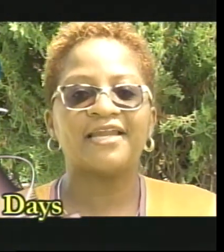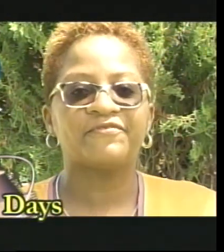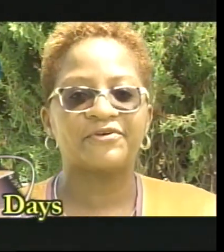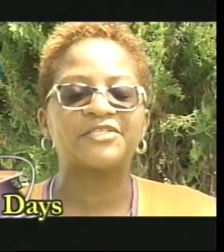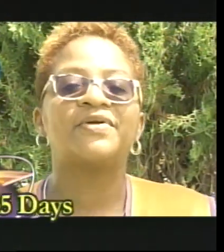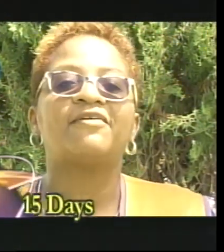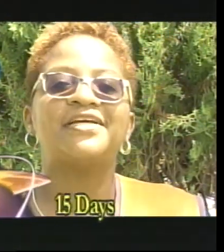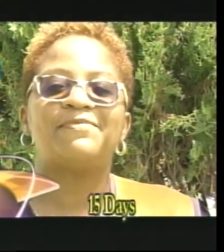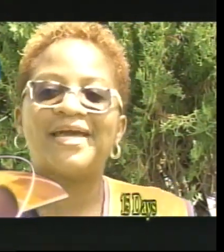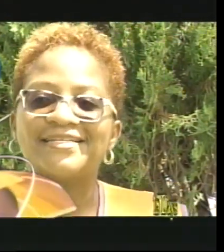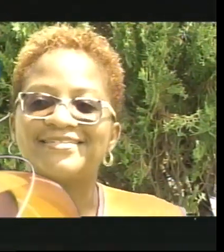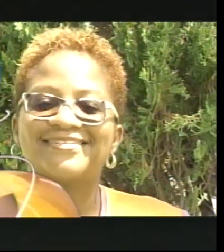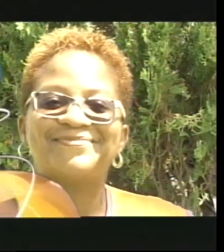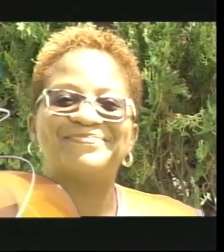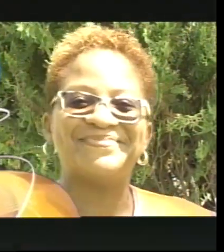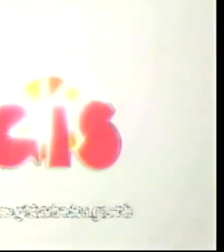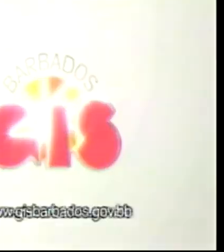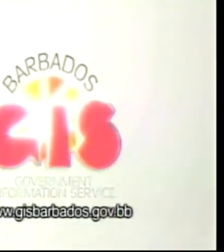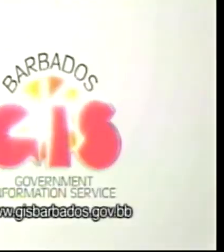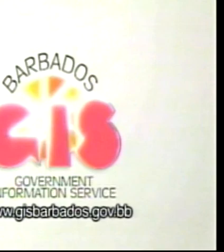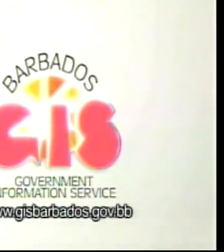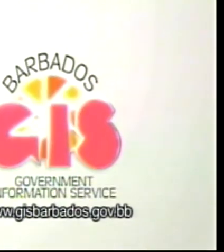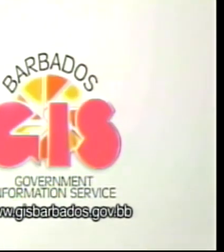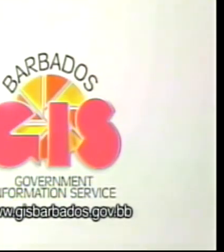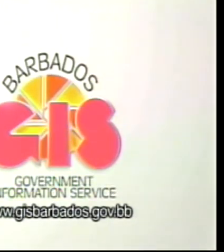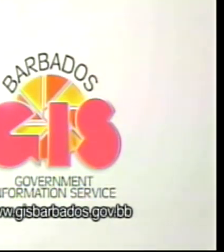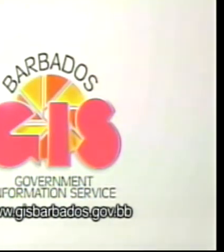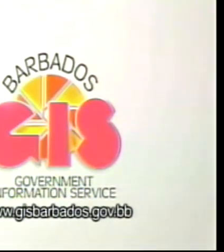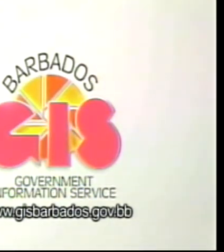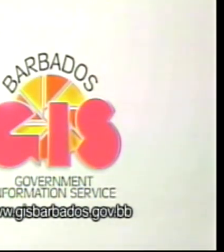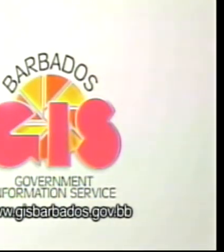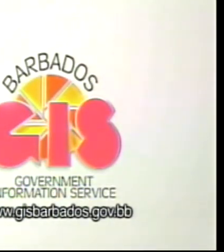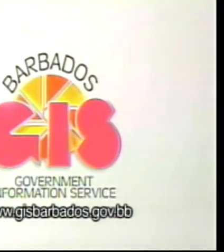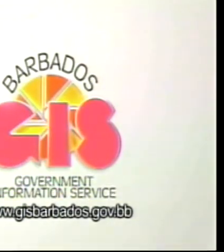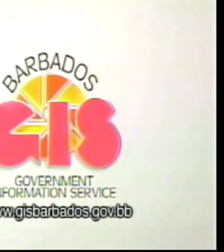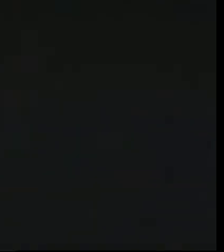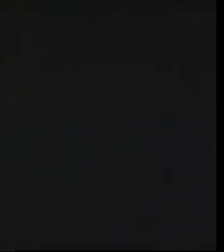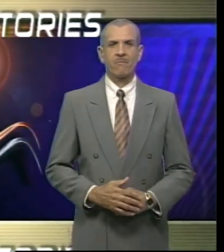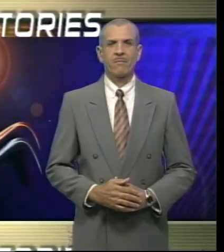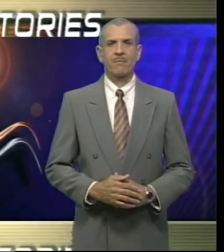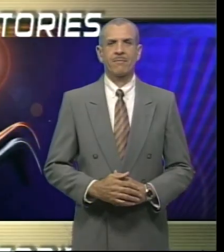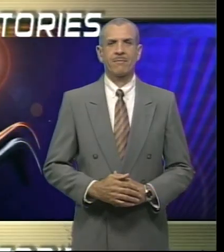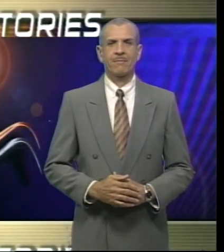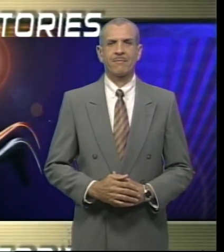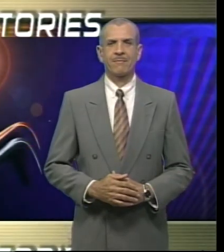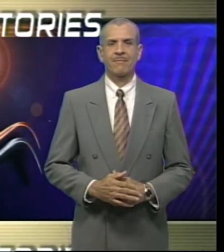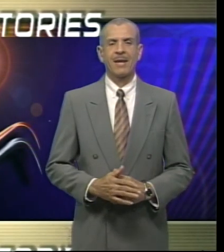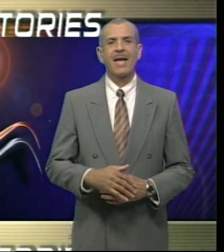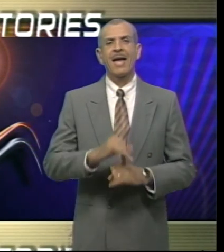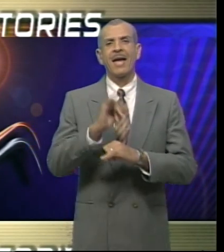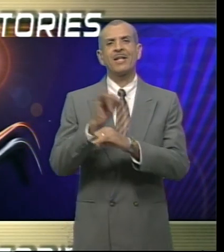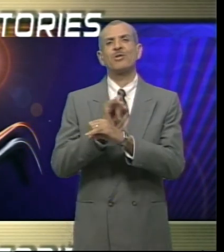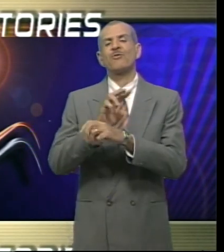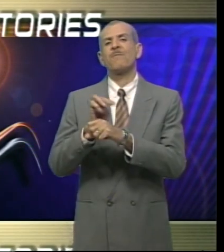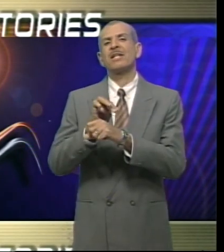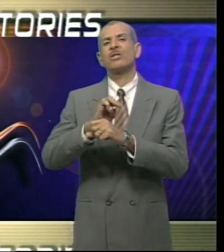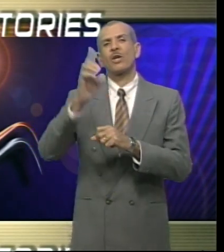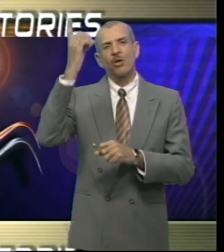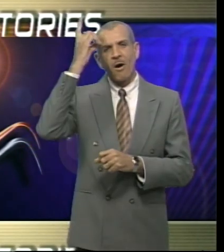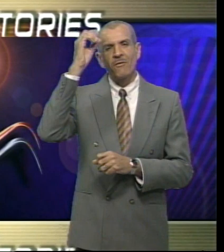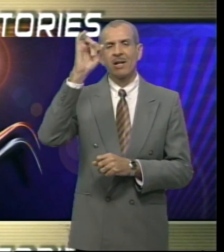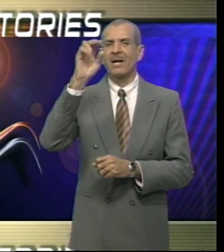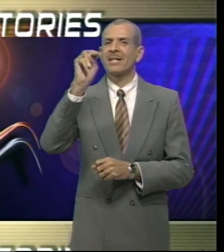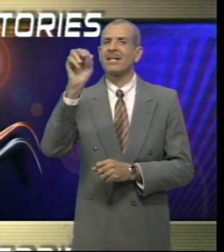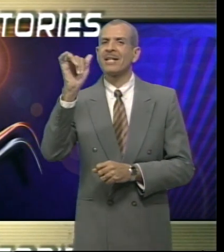50th anniversary of independence. Countdown to 50. Industry Minister Innes